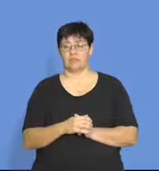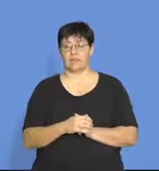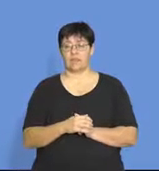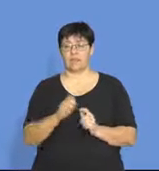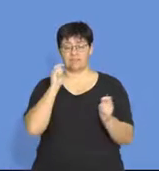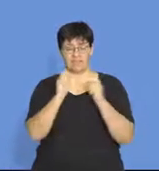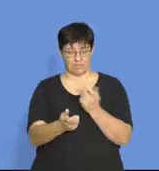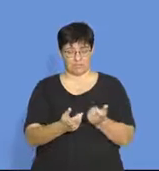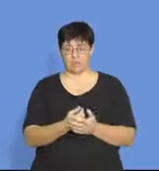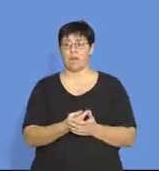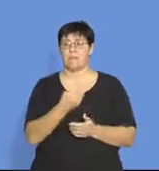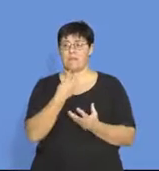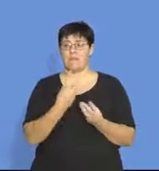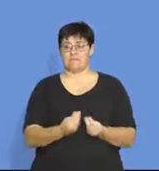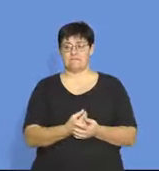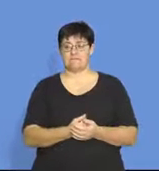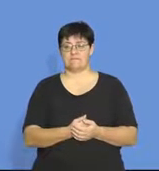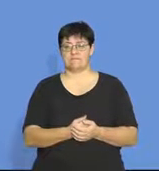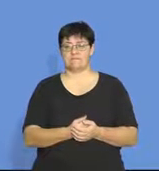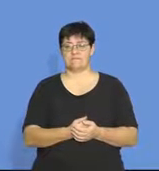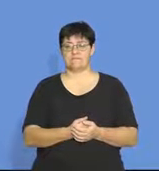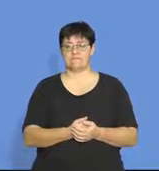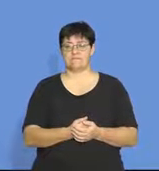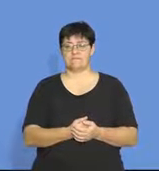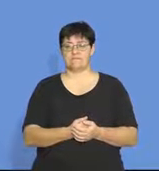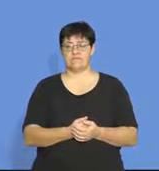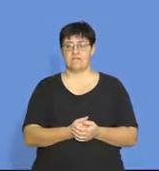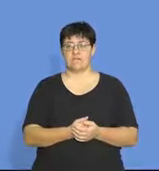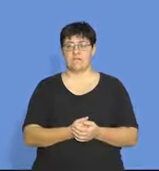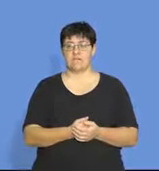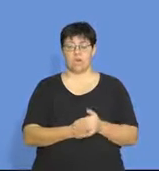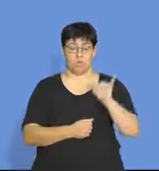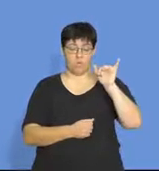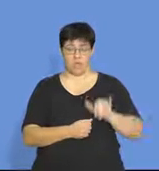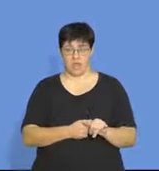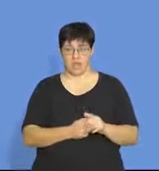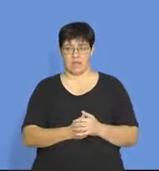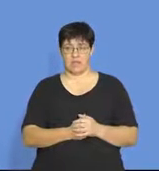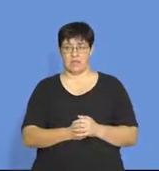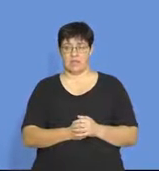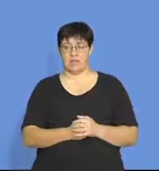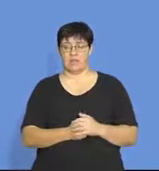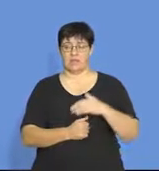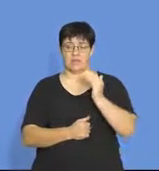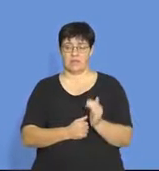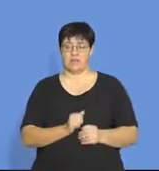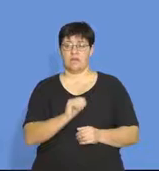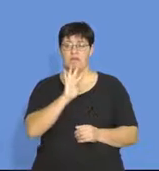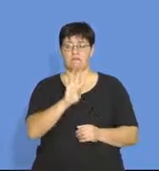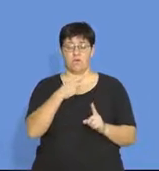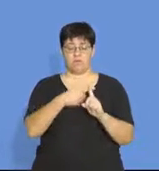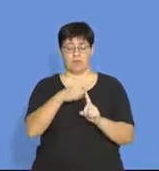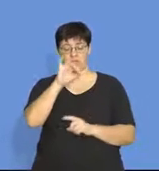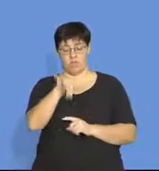If I substitute this, I will have y into 4